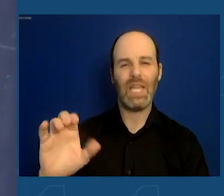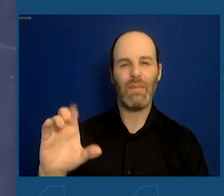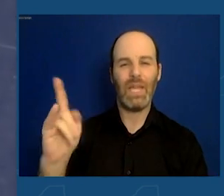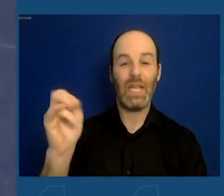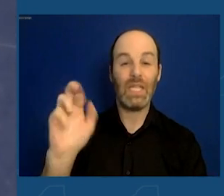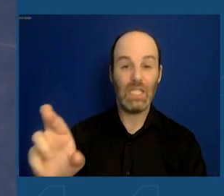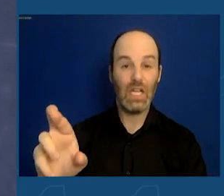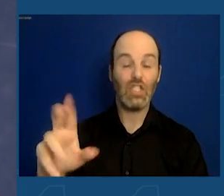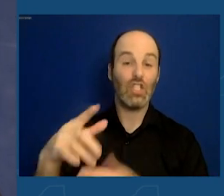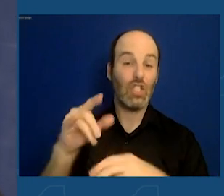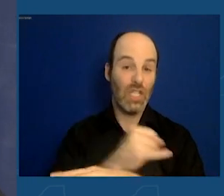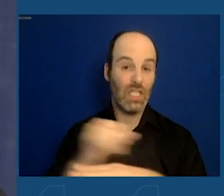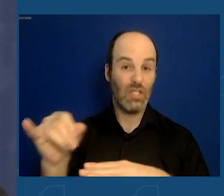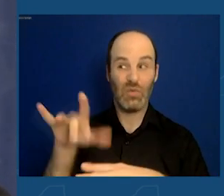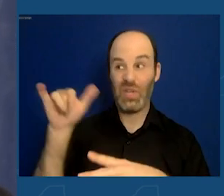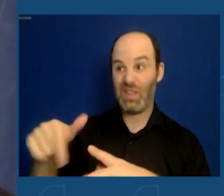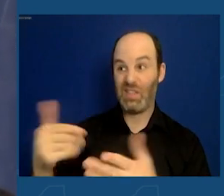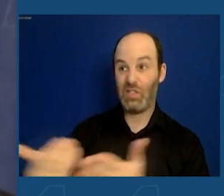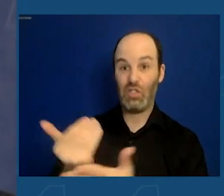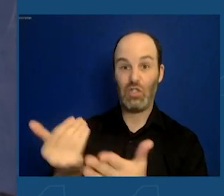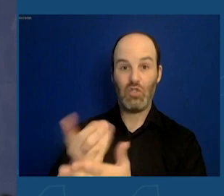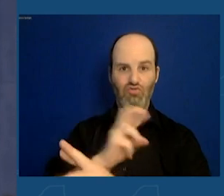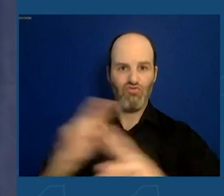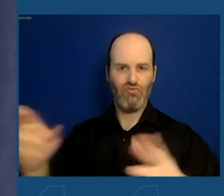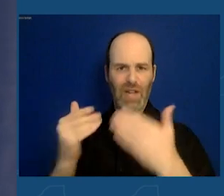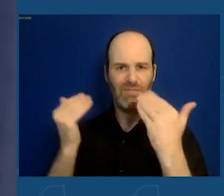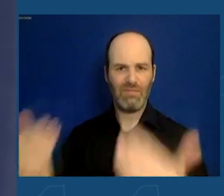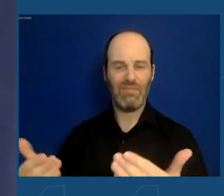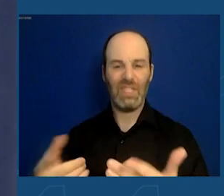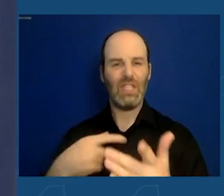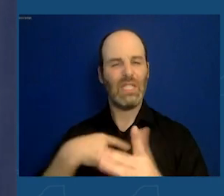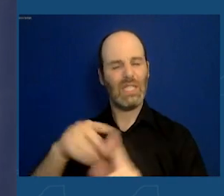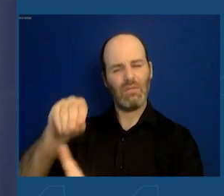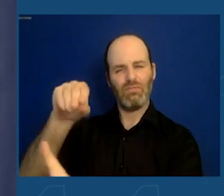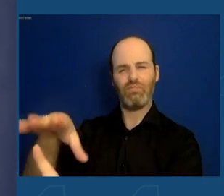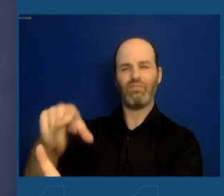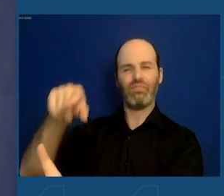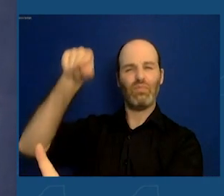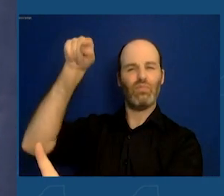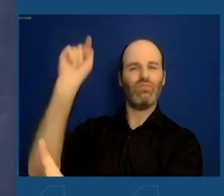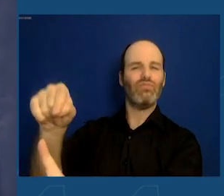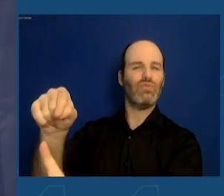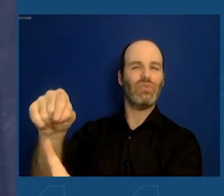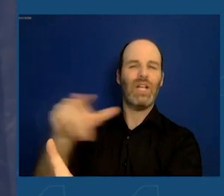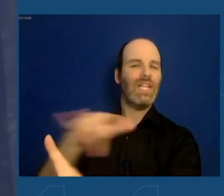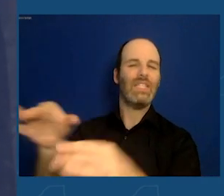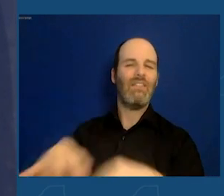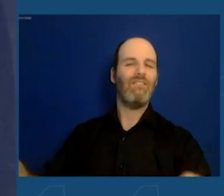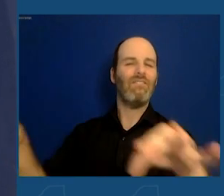site serves as a beacon of opportunity and a field of dreams. I'll use that as well.